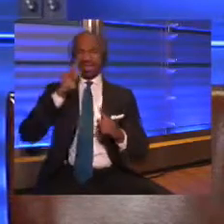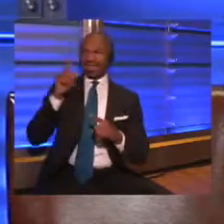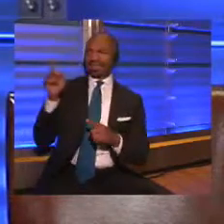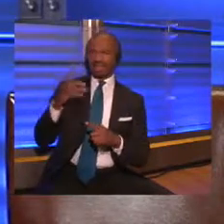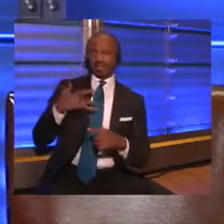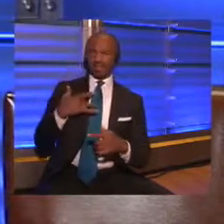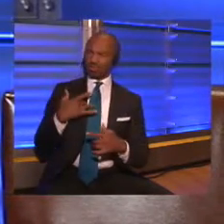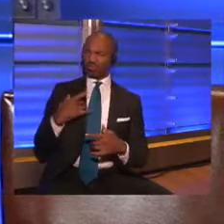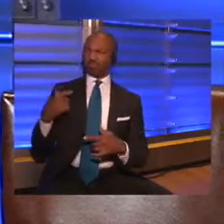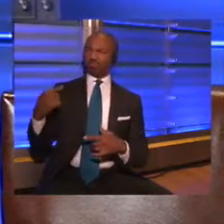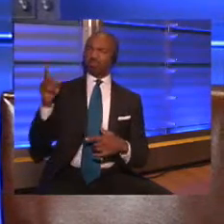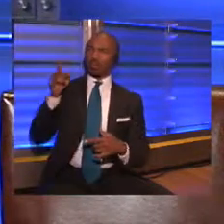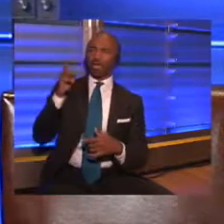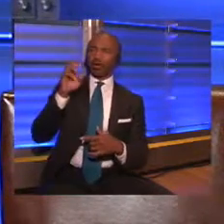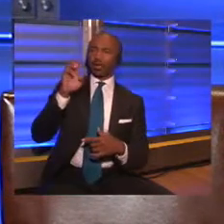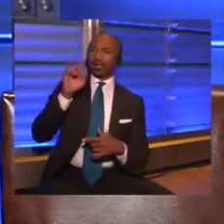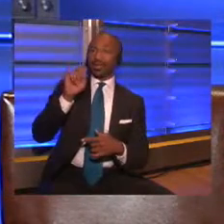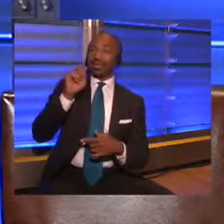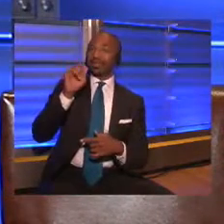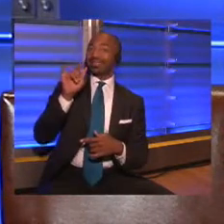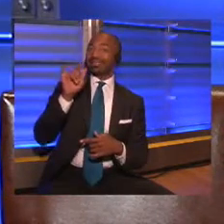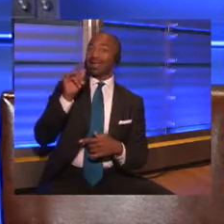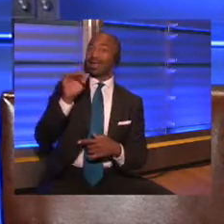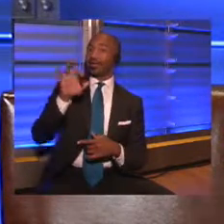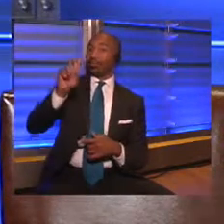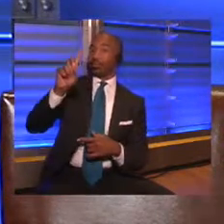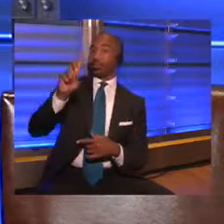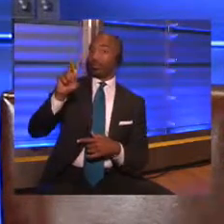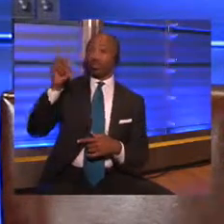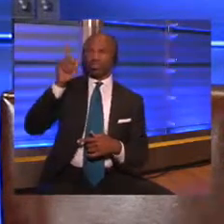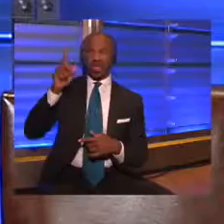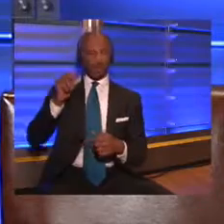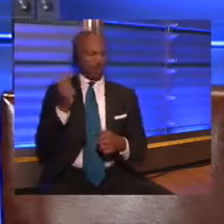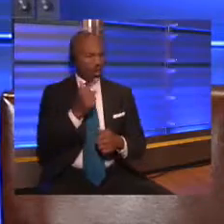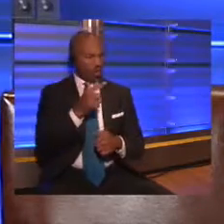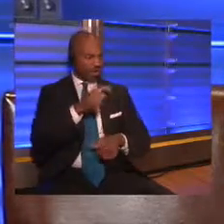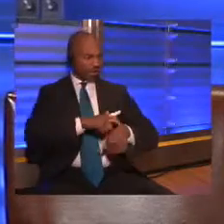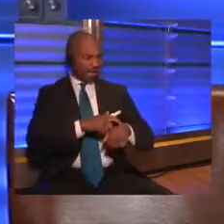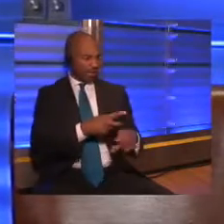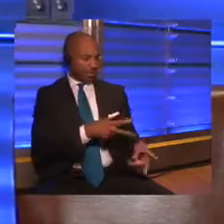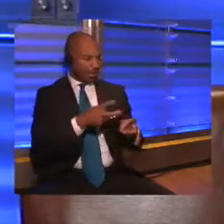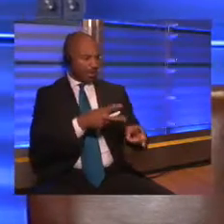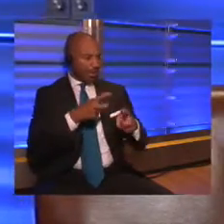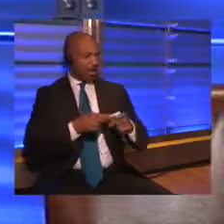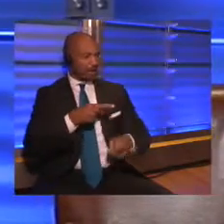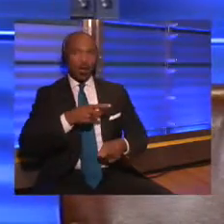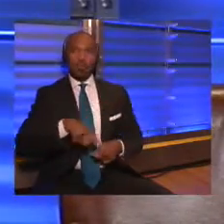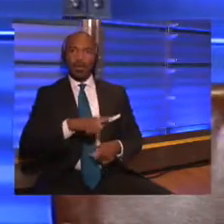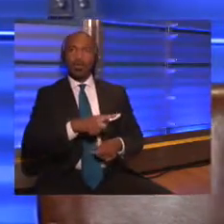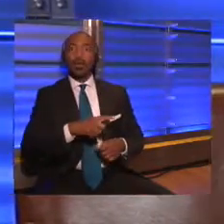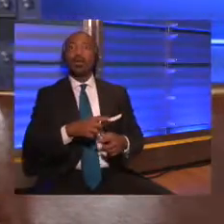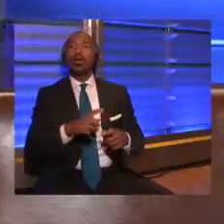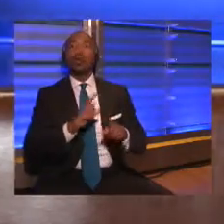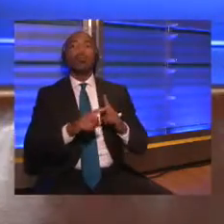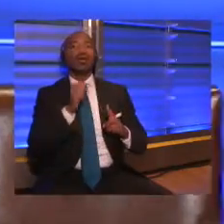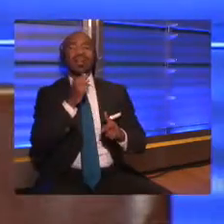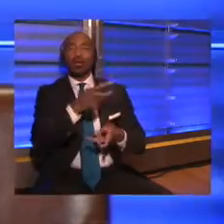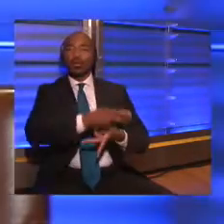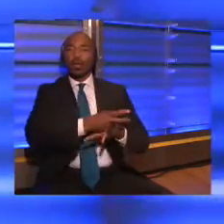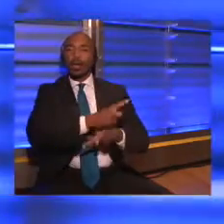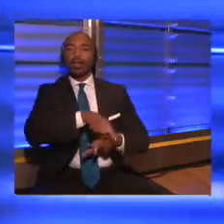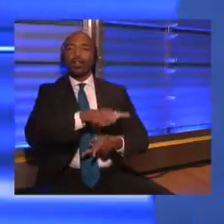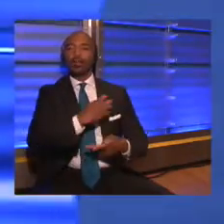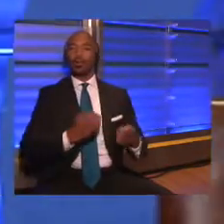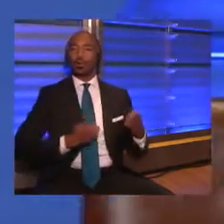thinking they can continue to extract all this time for us without taking care of us from an emotional, mental,